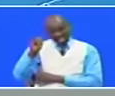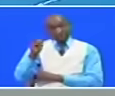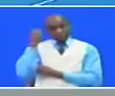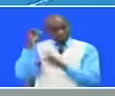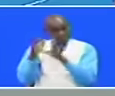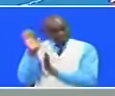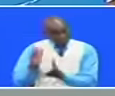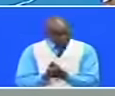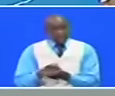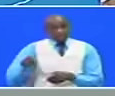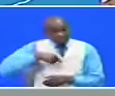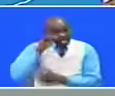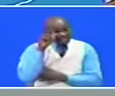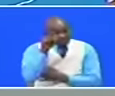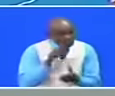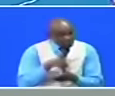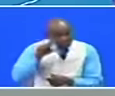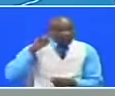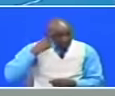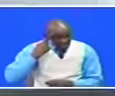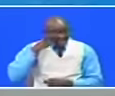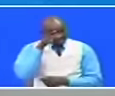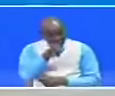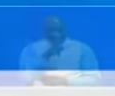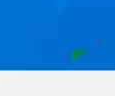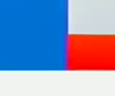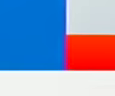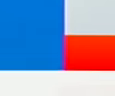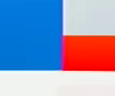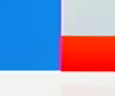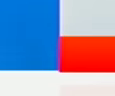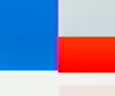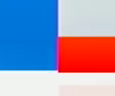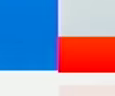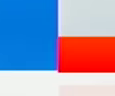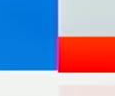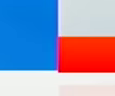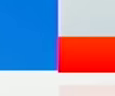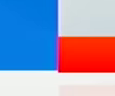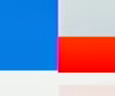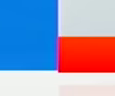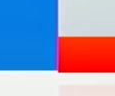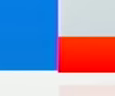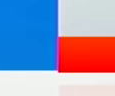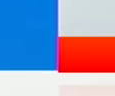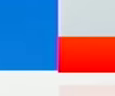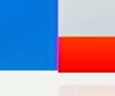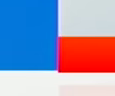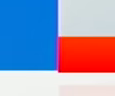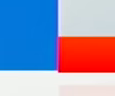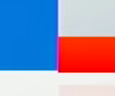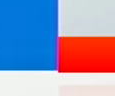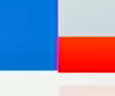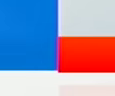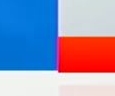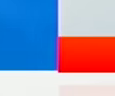party. And we're asking, you know, a big Q, do you think that will reduce his chances to retain his seat in the forthcoming general elections?